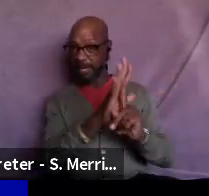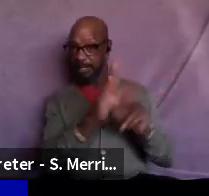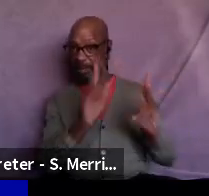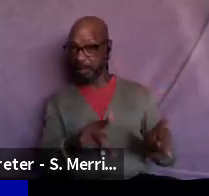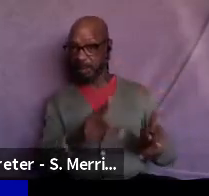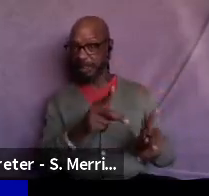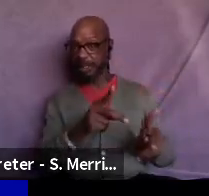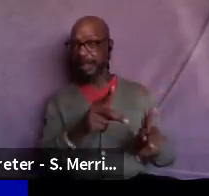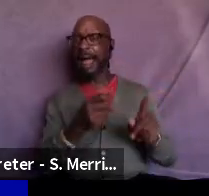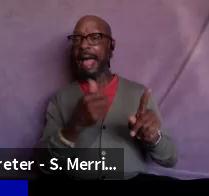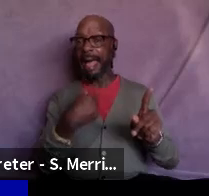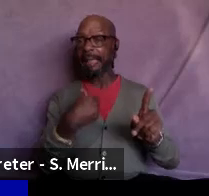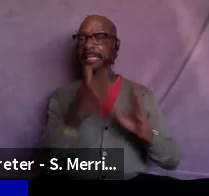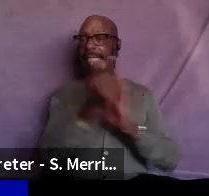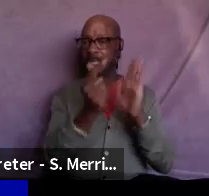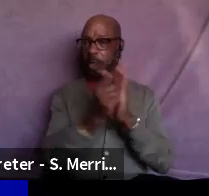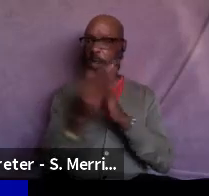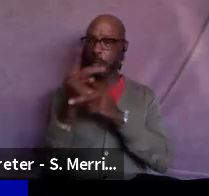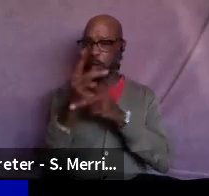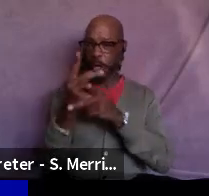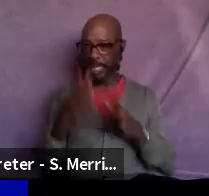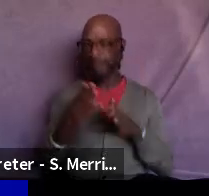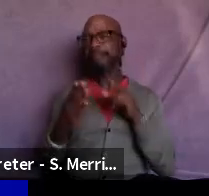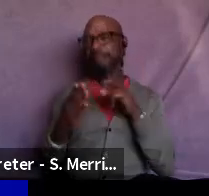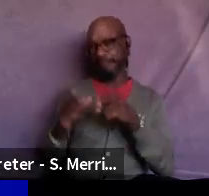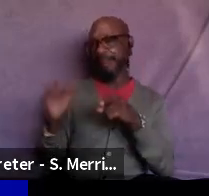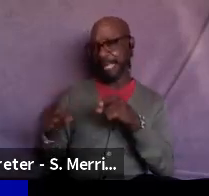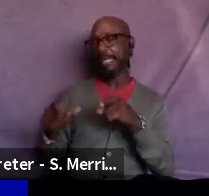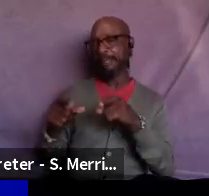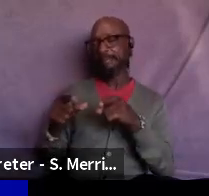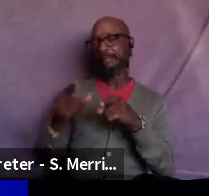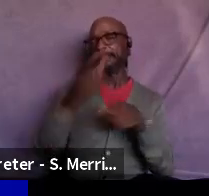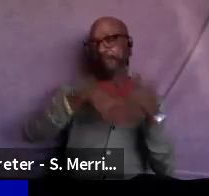has a legal guardian, that the legal guardian can consent on their behalf.